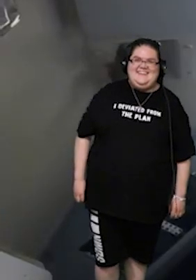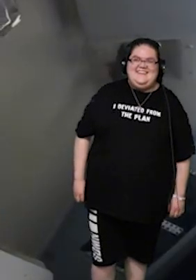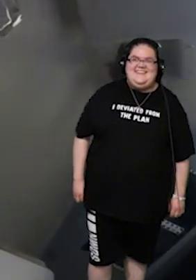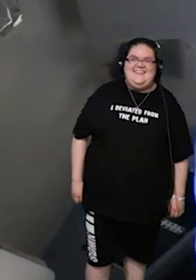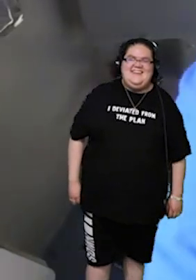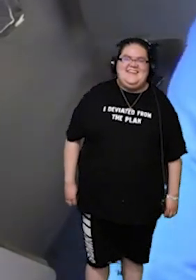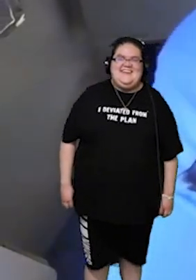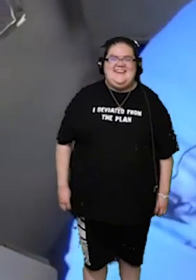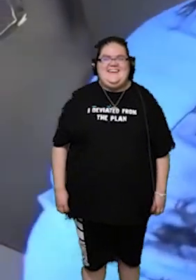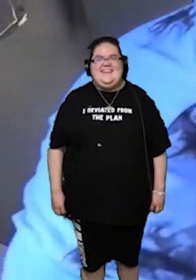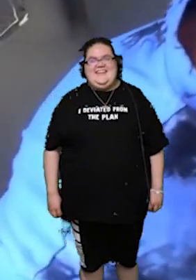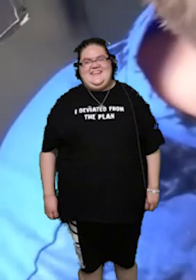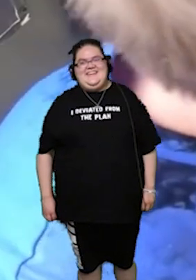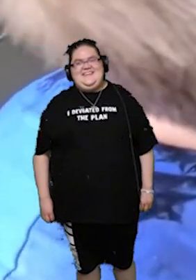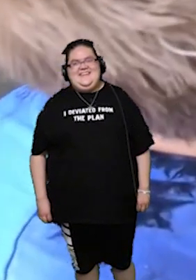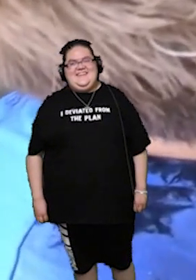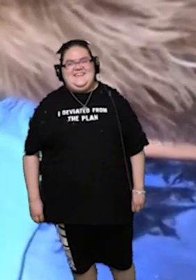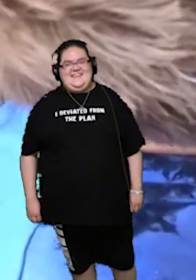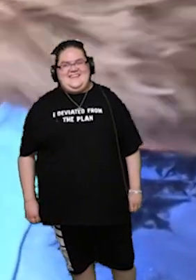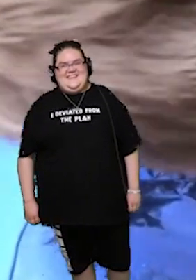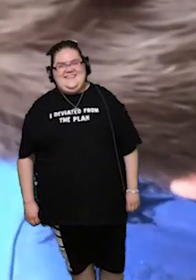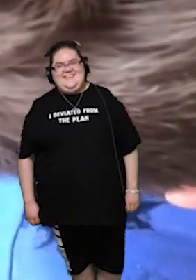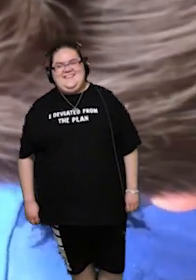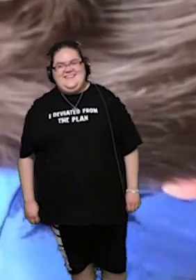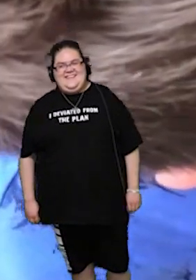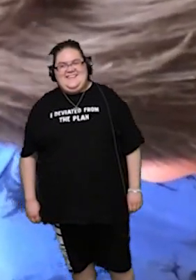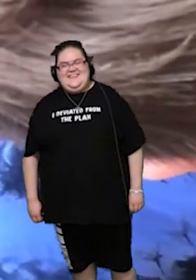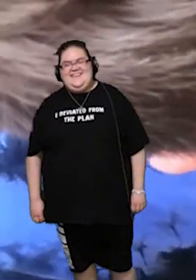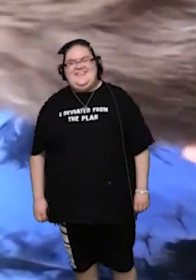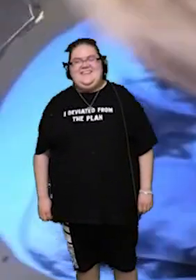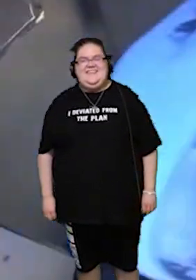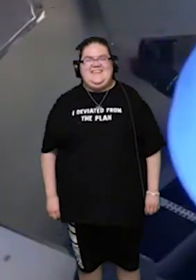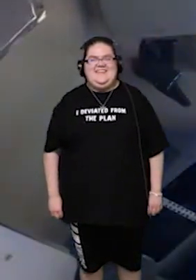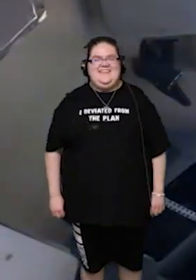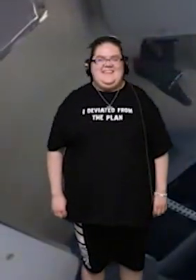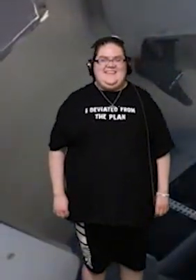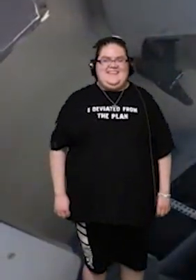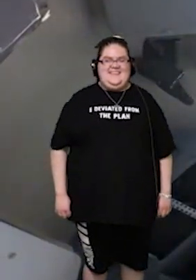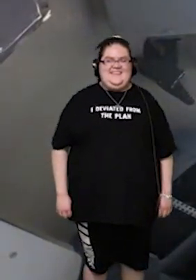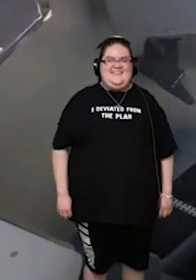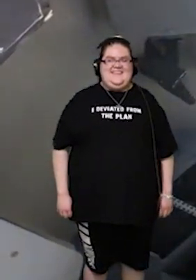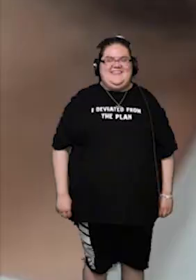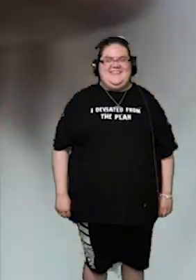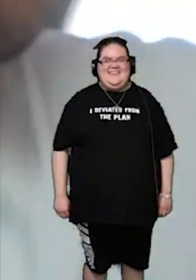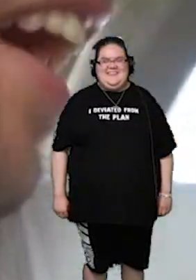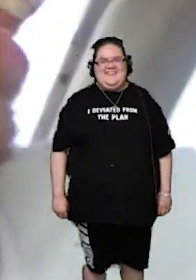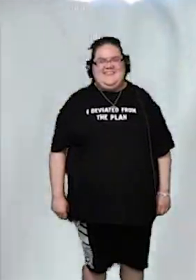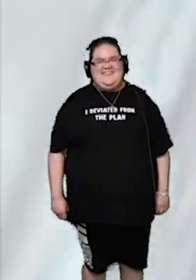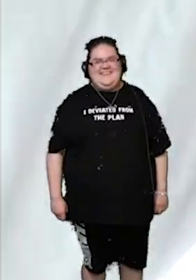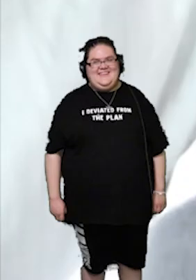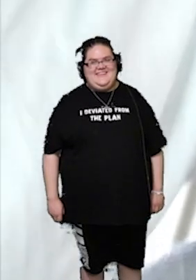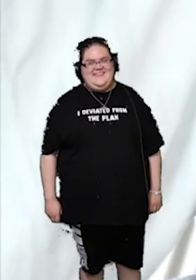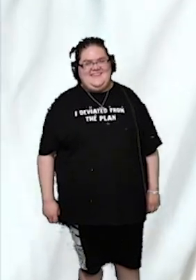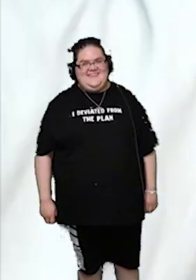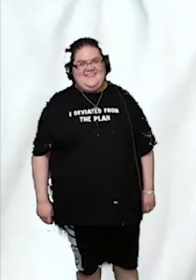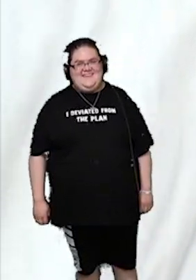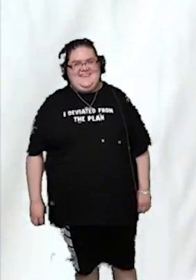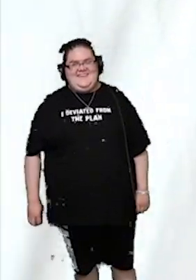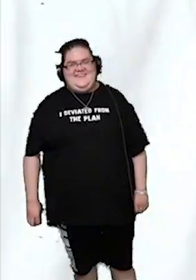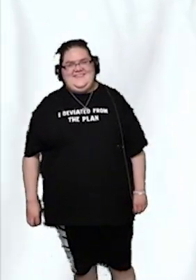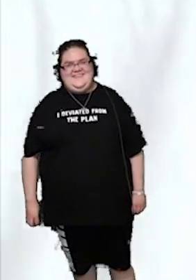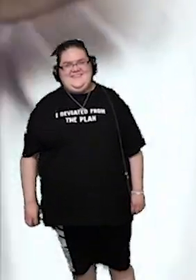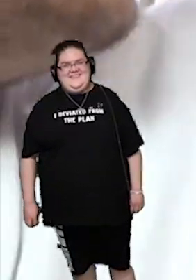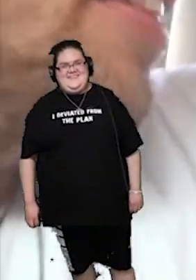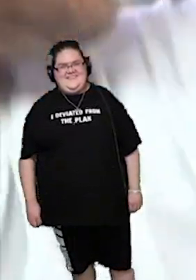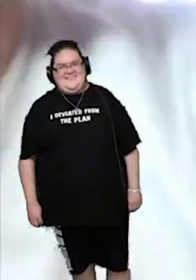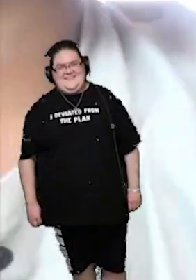I see you. Bro, you closed the door. Bro, it's hot in here. Bro, I panicked. You're sweating. Bro, I tried to hide in the rug. I tried to